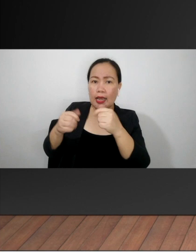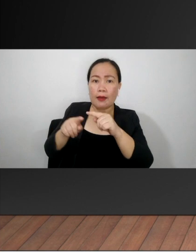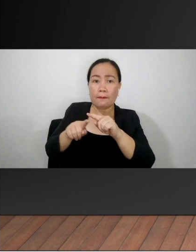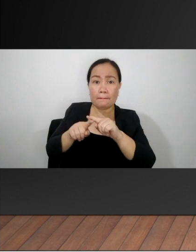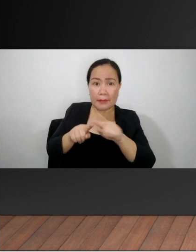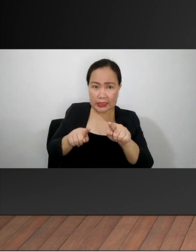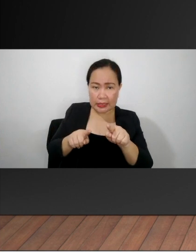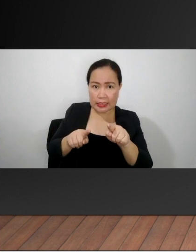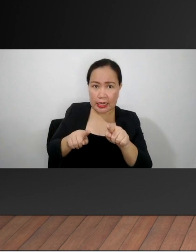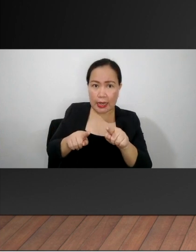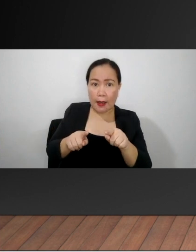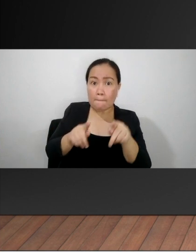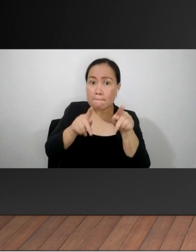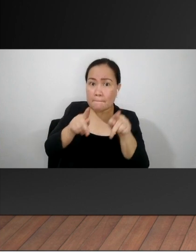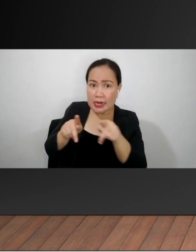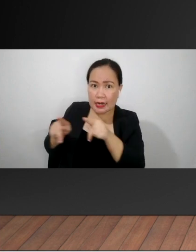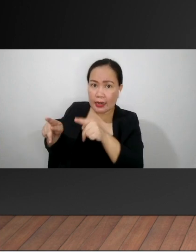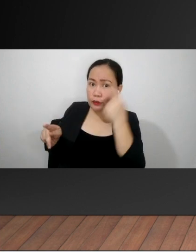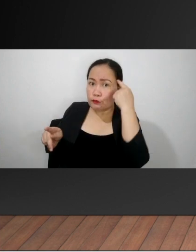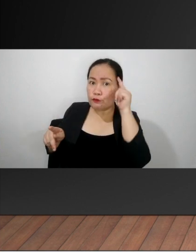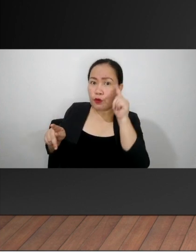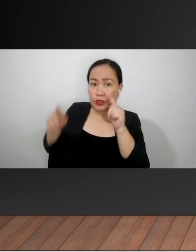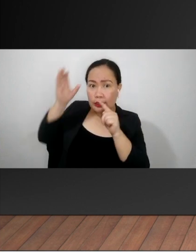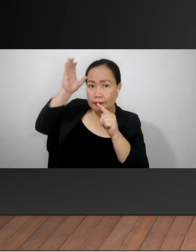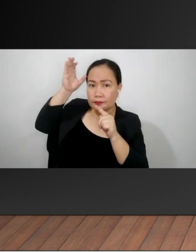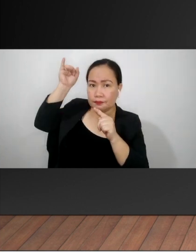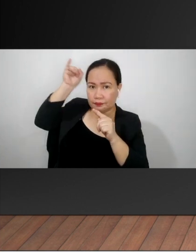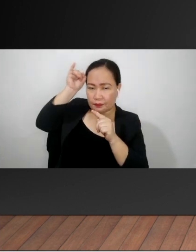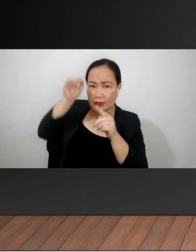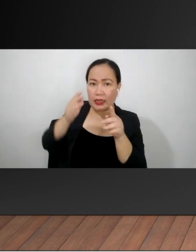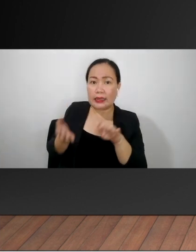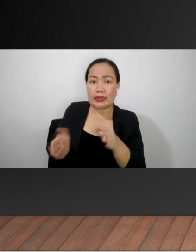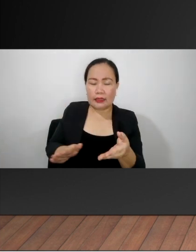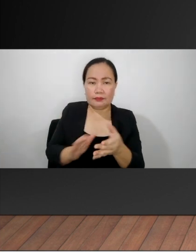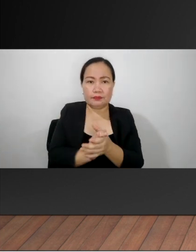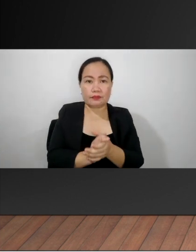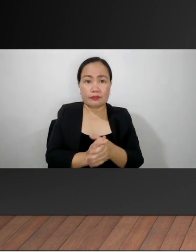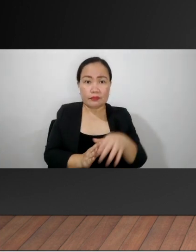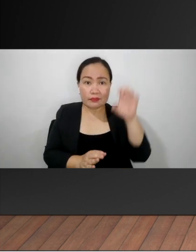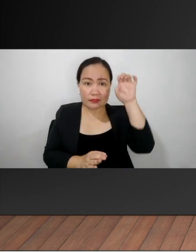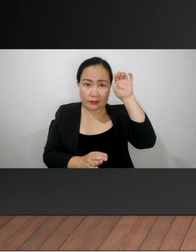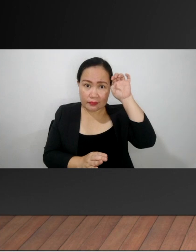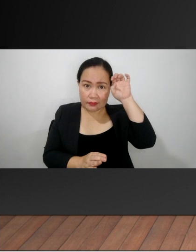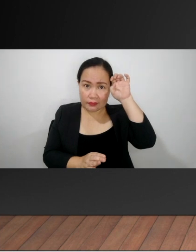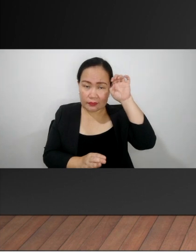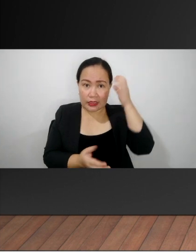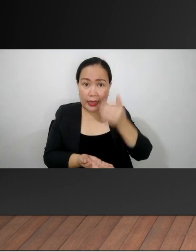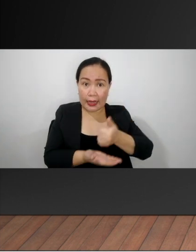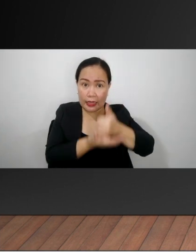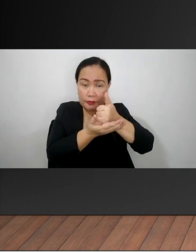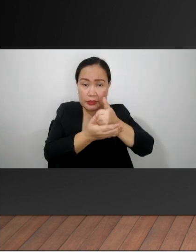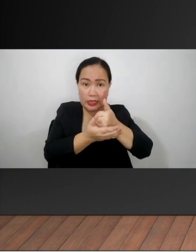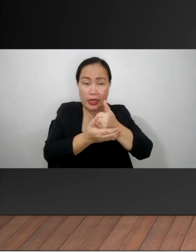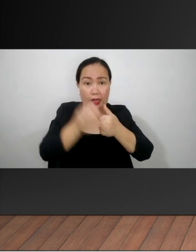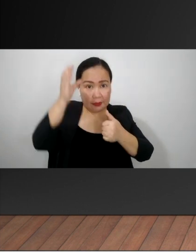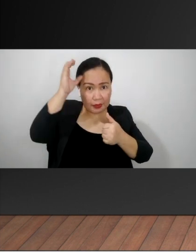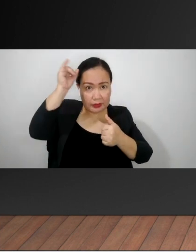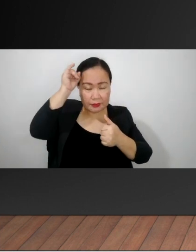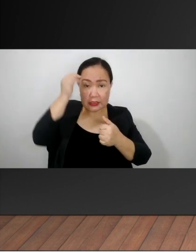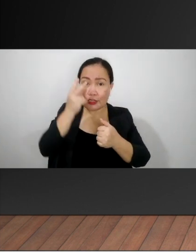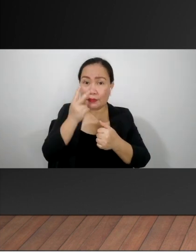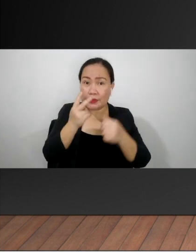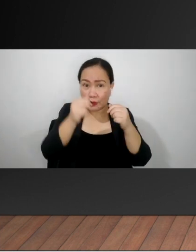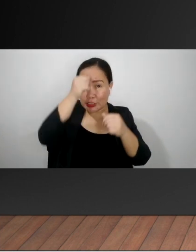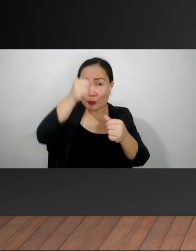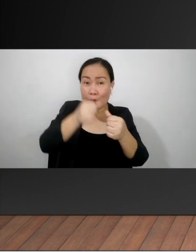it was deliberately planned for his doom. Elias helps Ibarra as he sees all the goodness